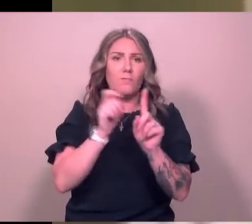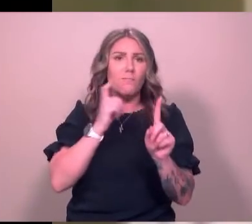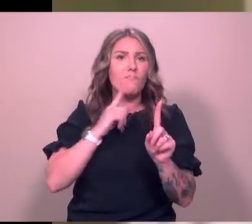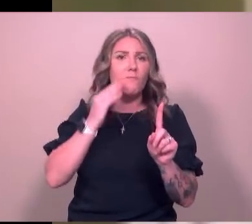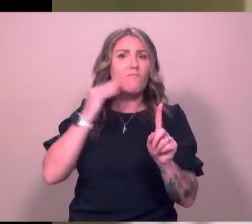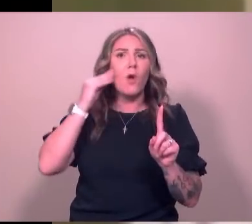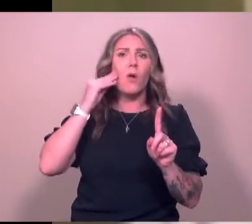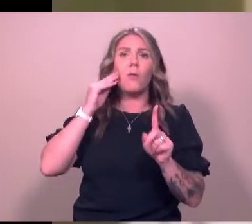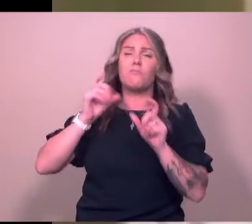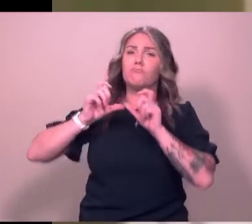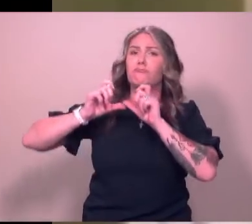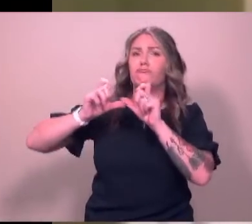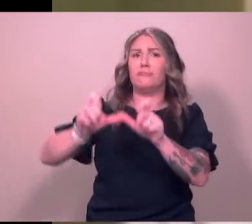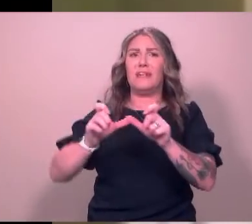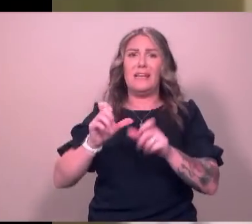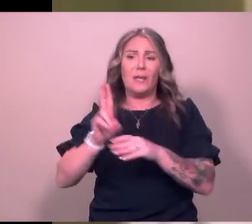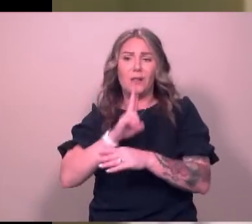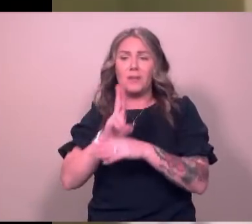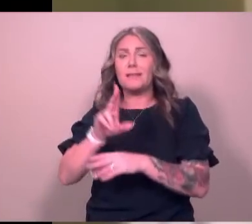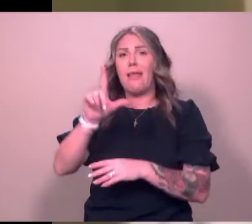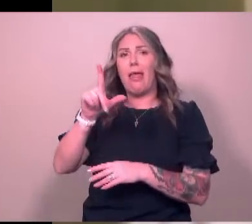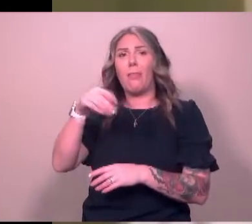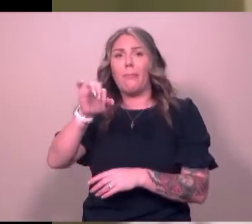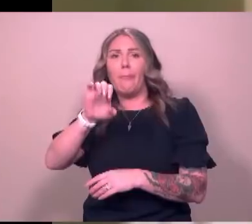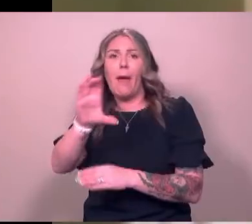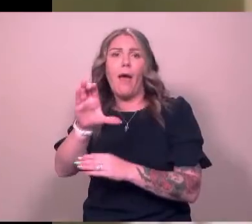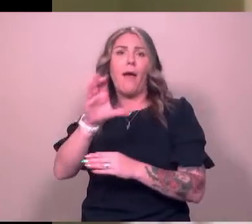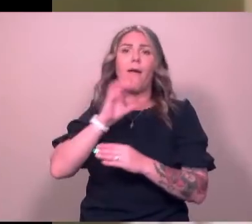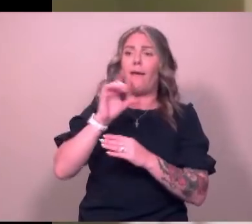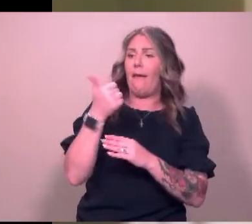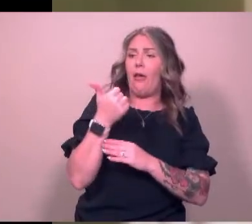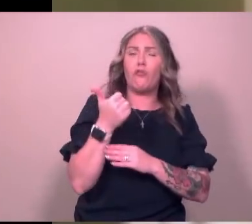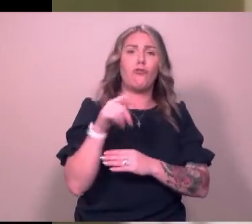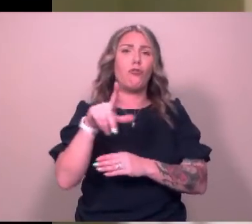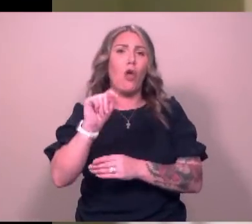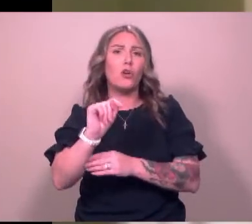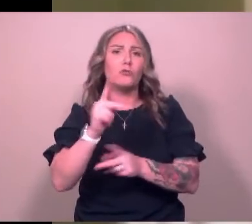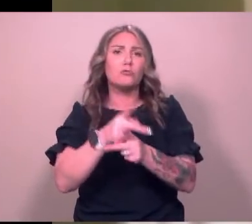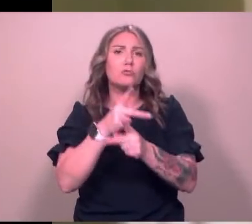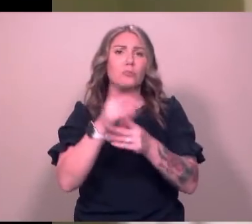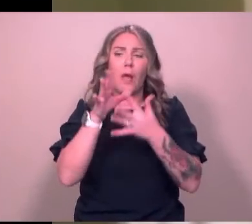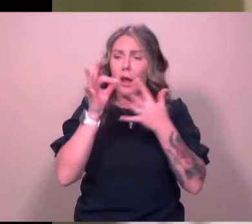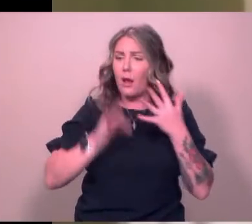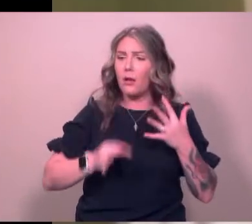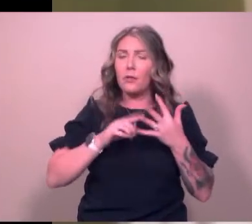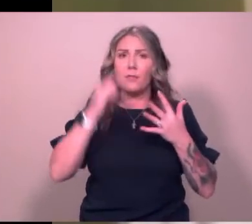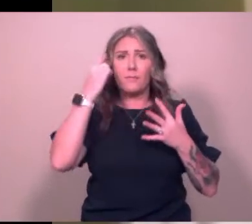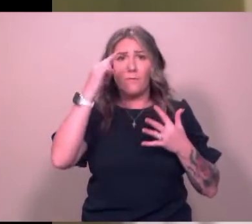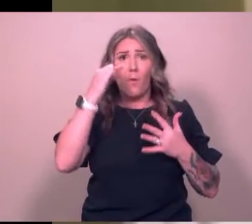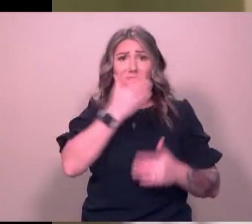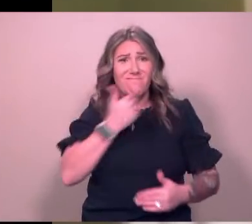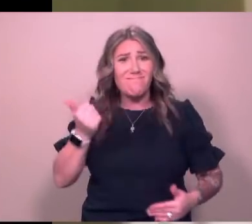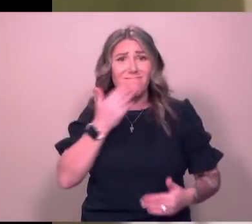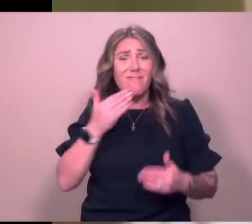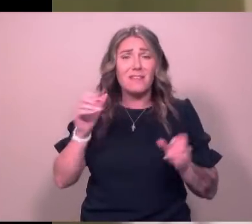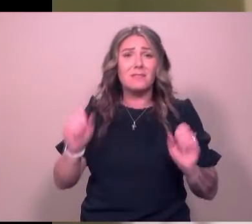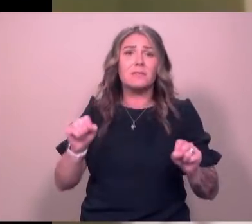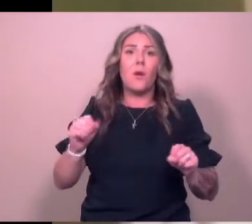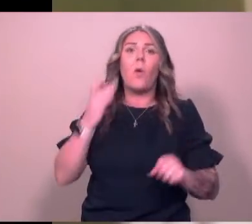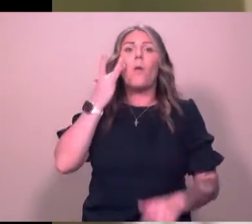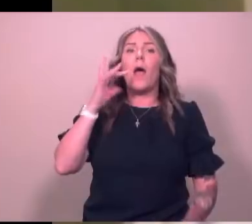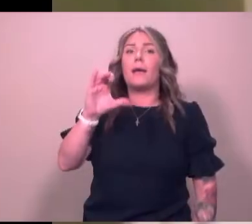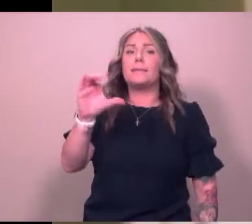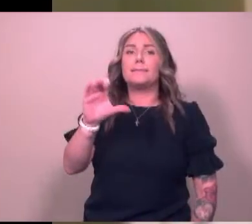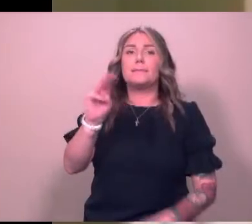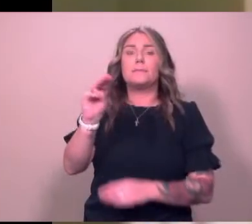are we utilizing LTACs? Are we utilizing other long-term care options to the best of the ability? Because CMS has